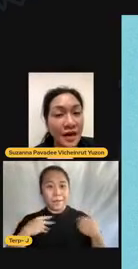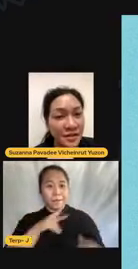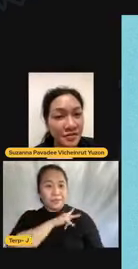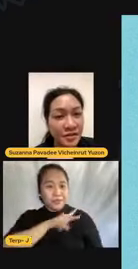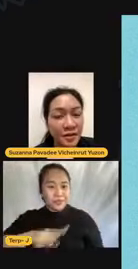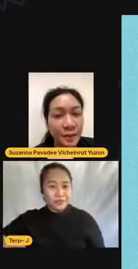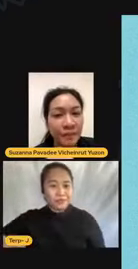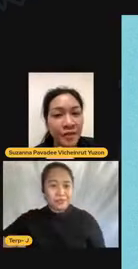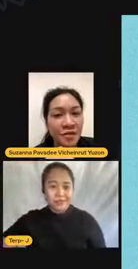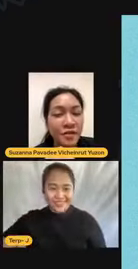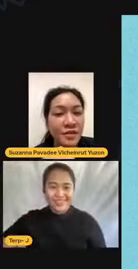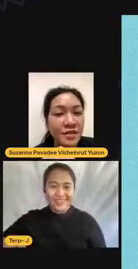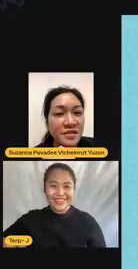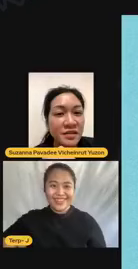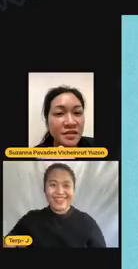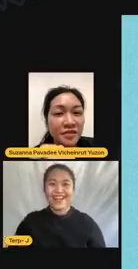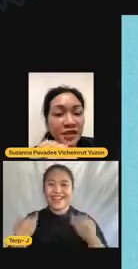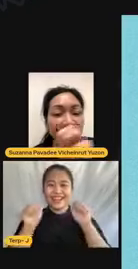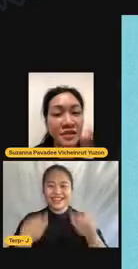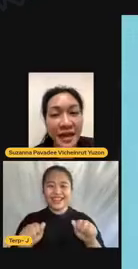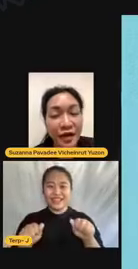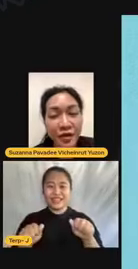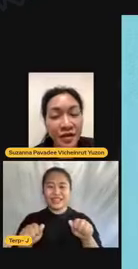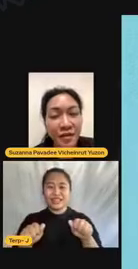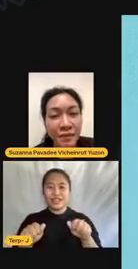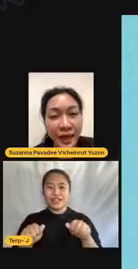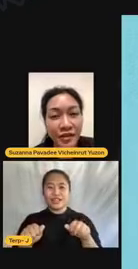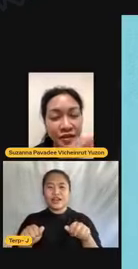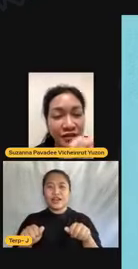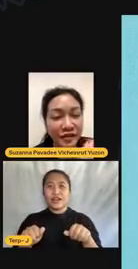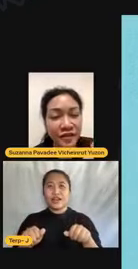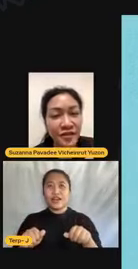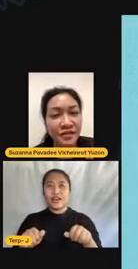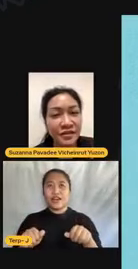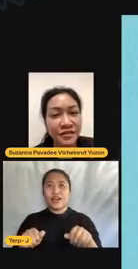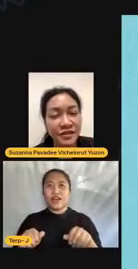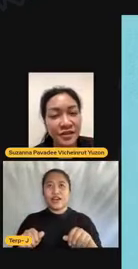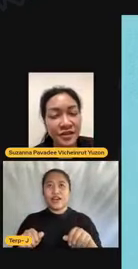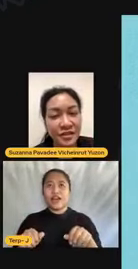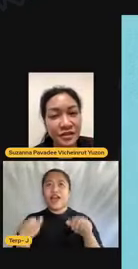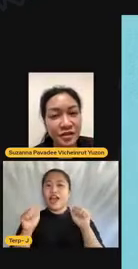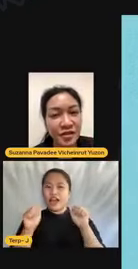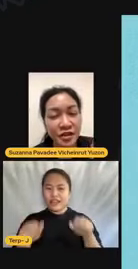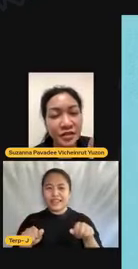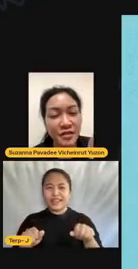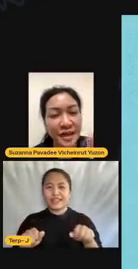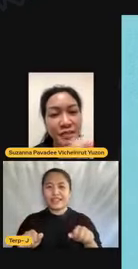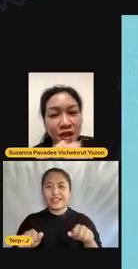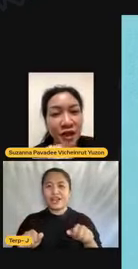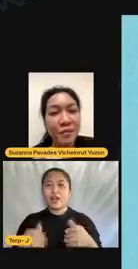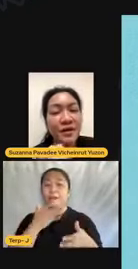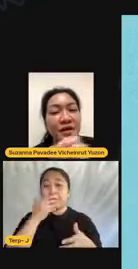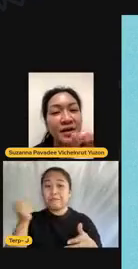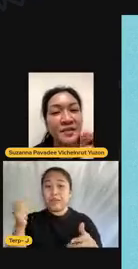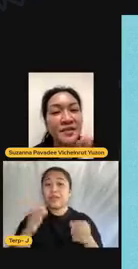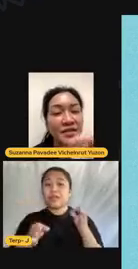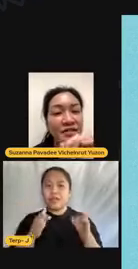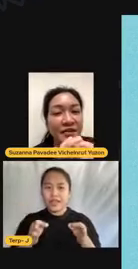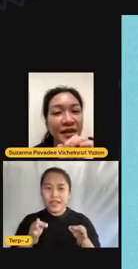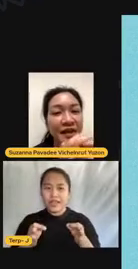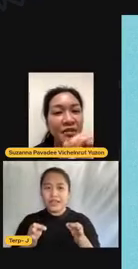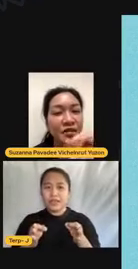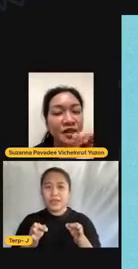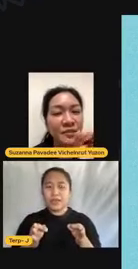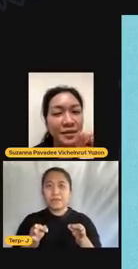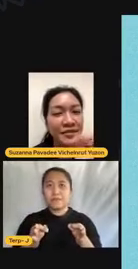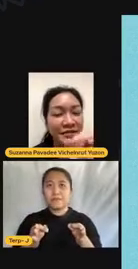very distracting for her. So it's easier for just to count black circles, you know, or just the same shape. It's easier